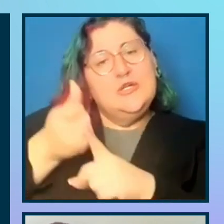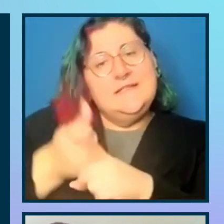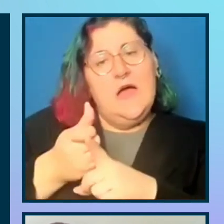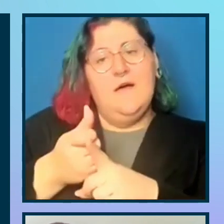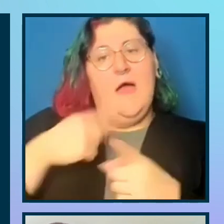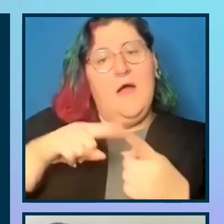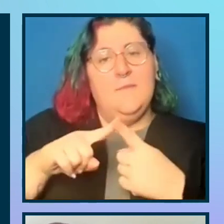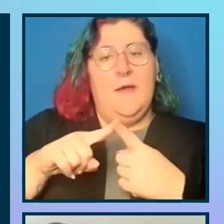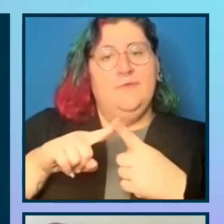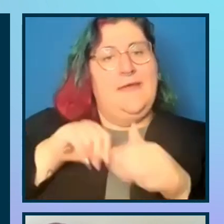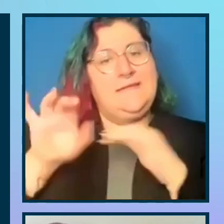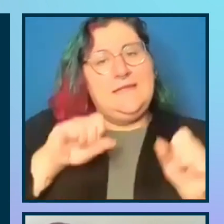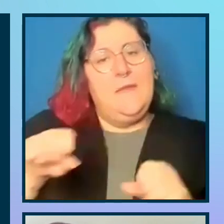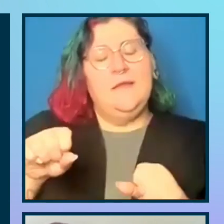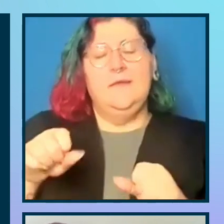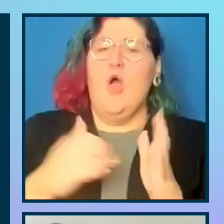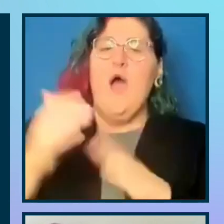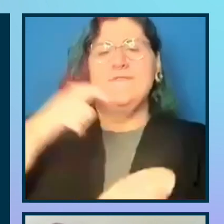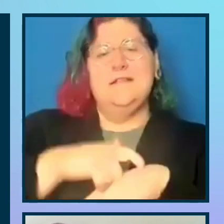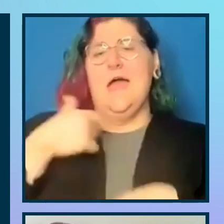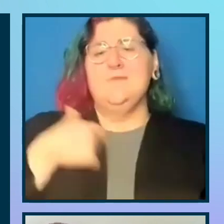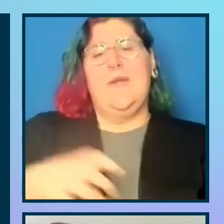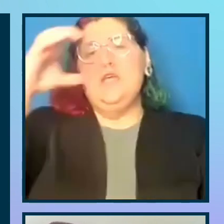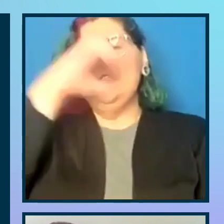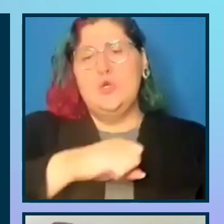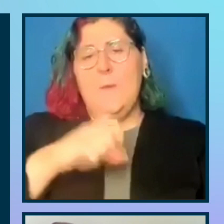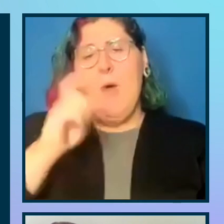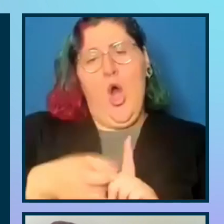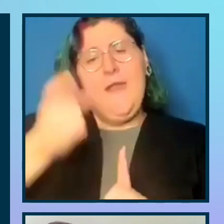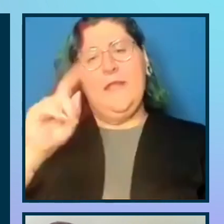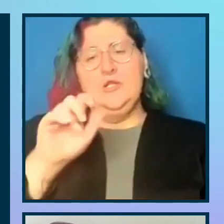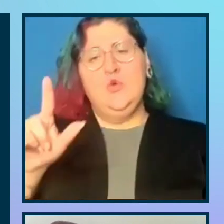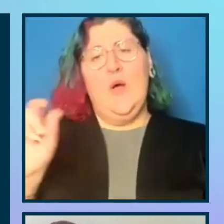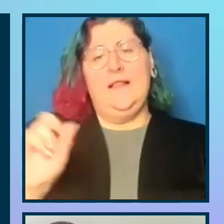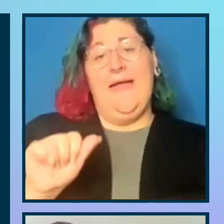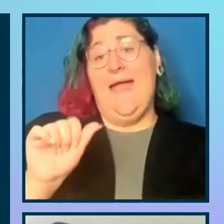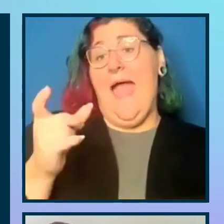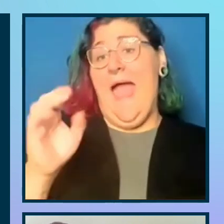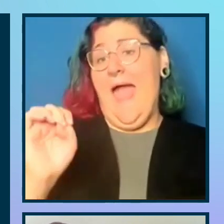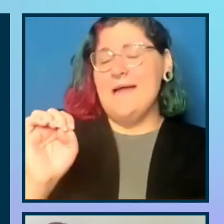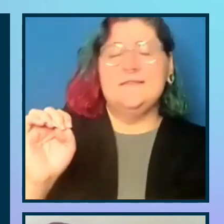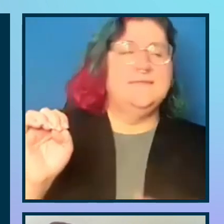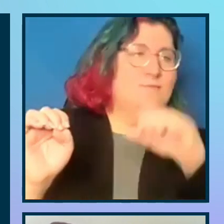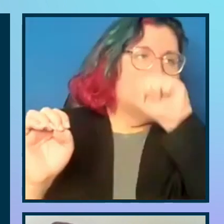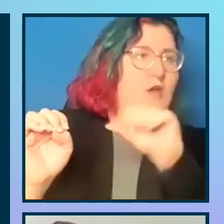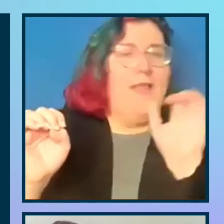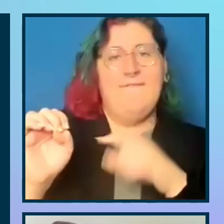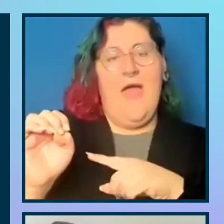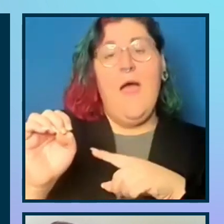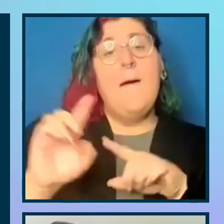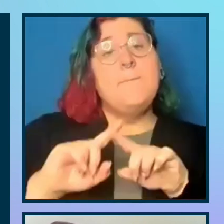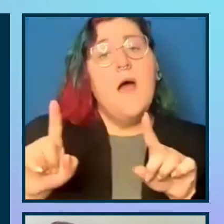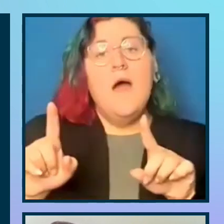based on automated accessibility tools, such as Axe, which love it, DQ, thank you so much, but we do it to